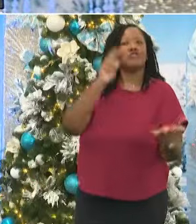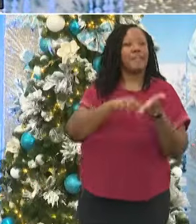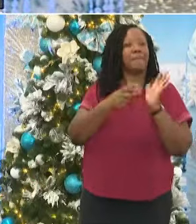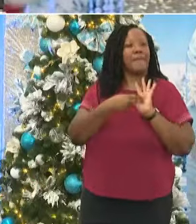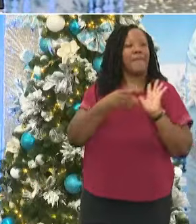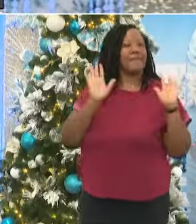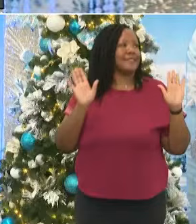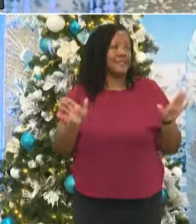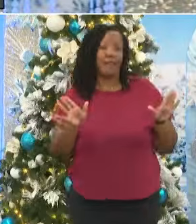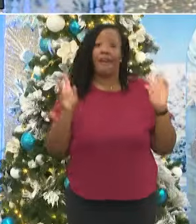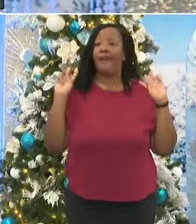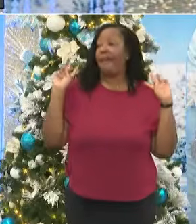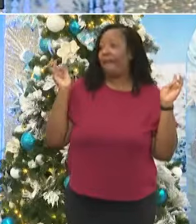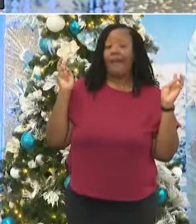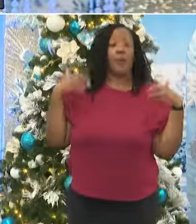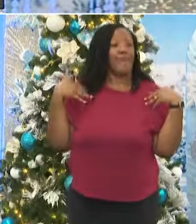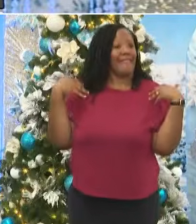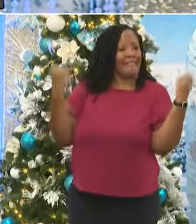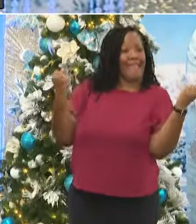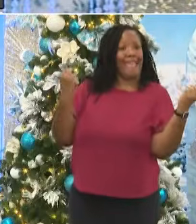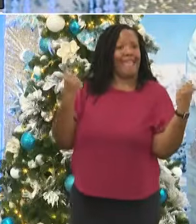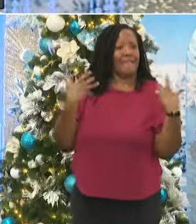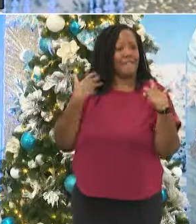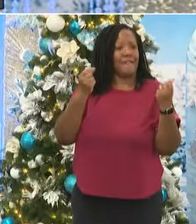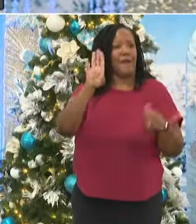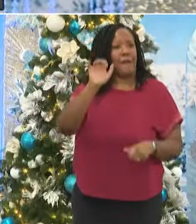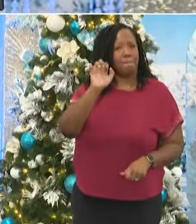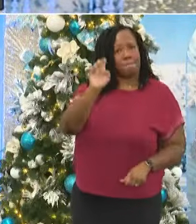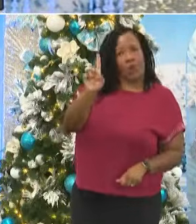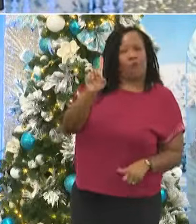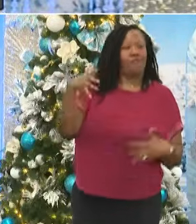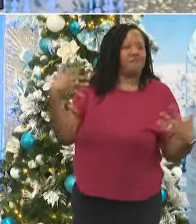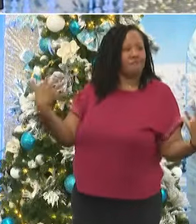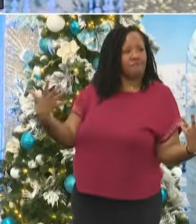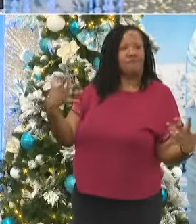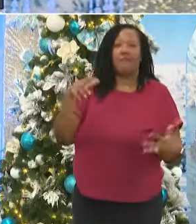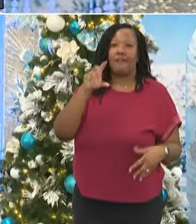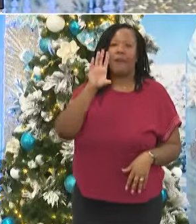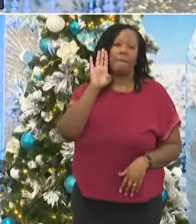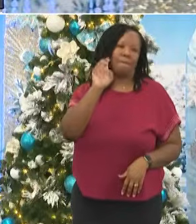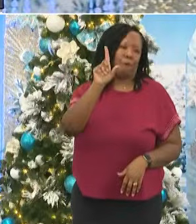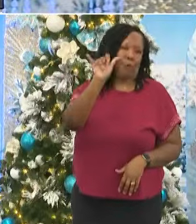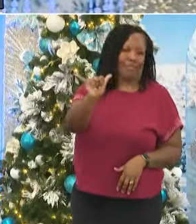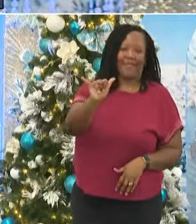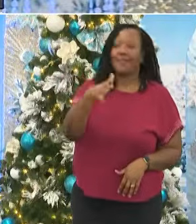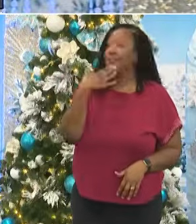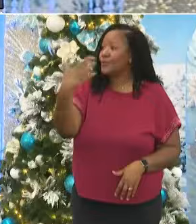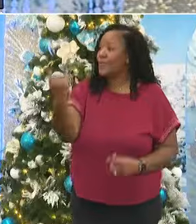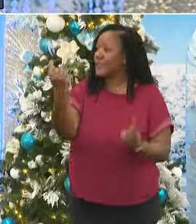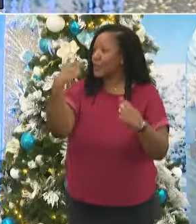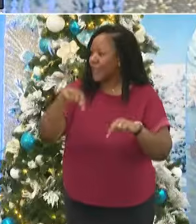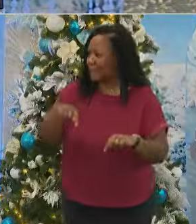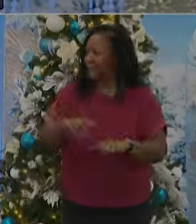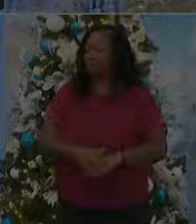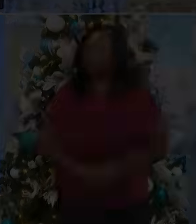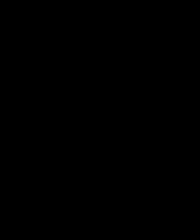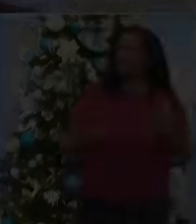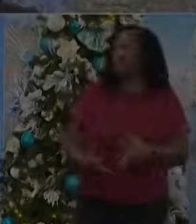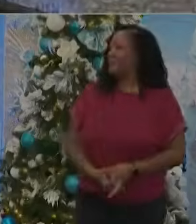say, living boldly. So thank you all for being here today. Coming to the stage.